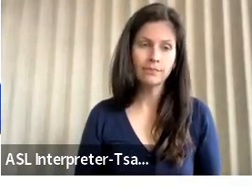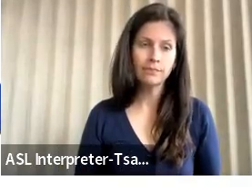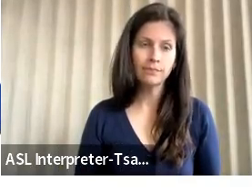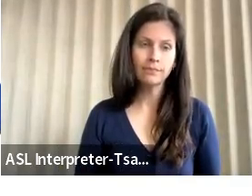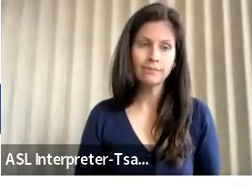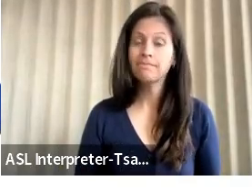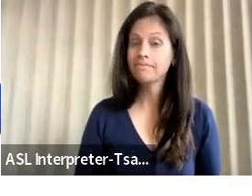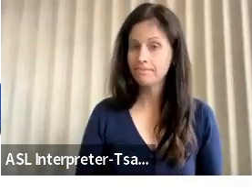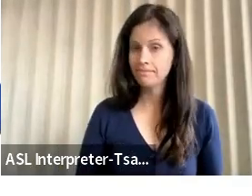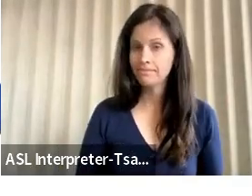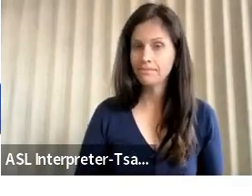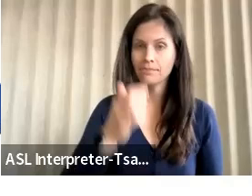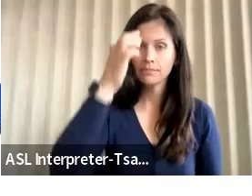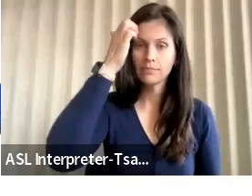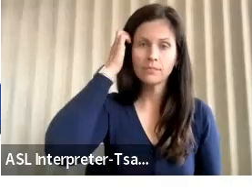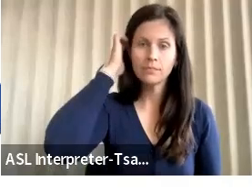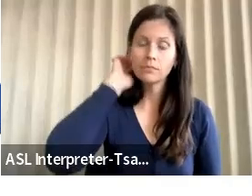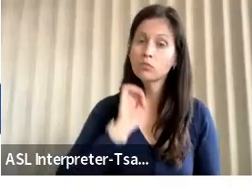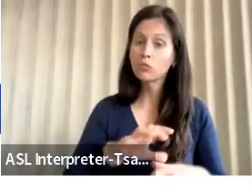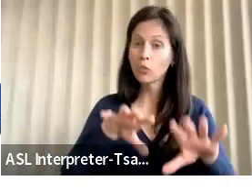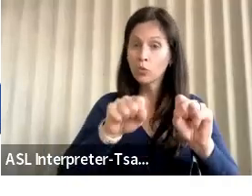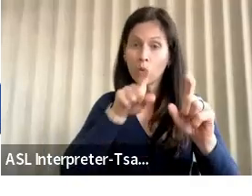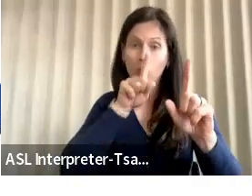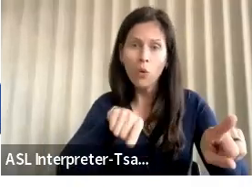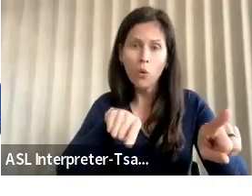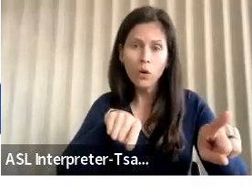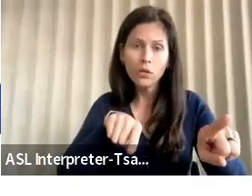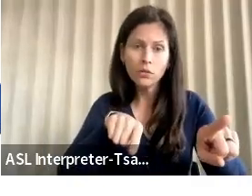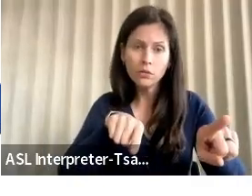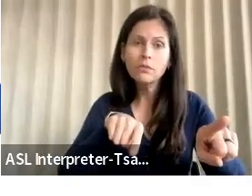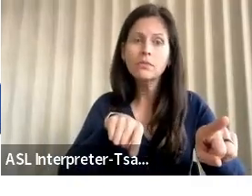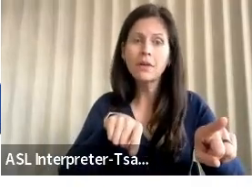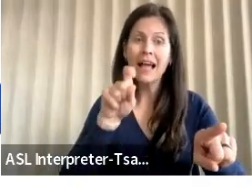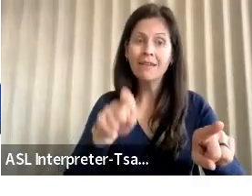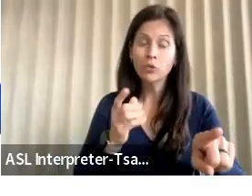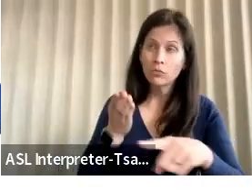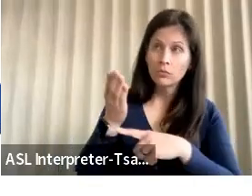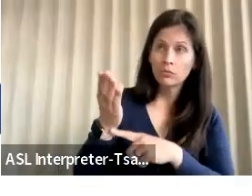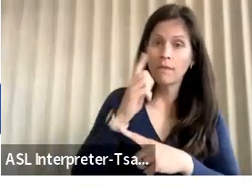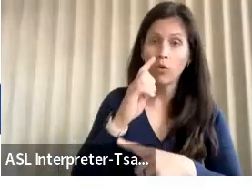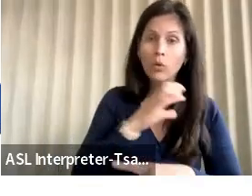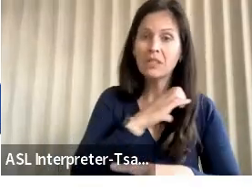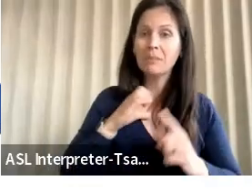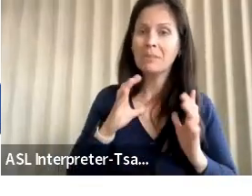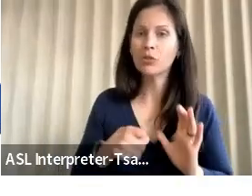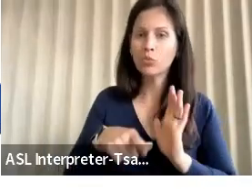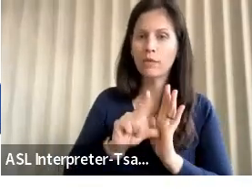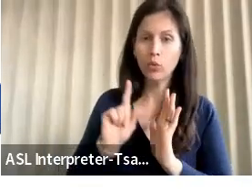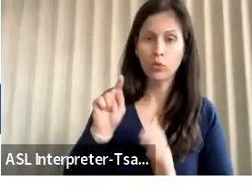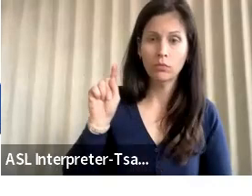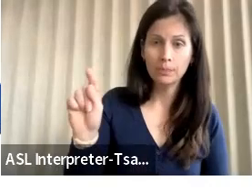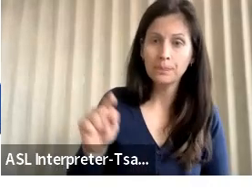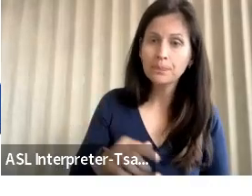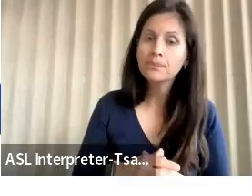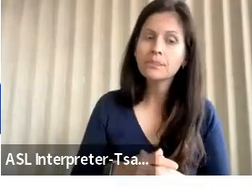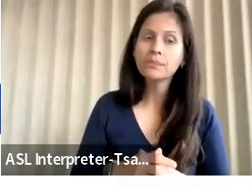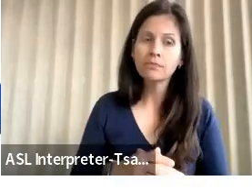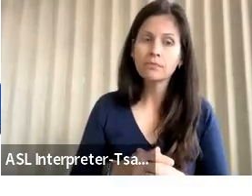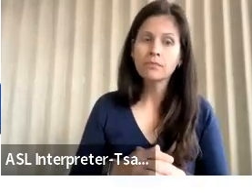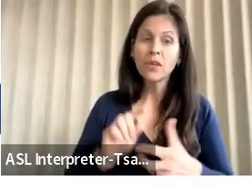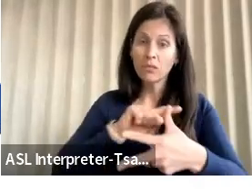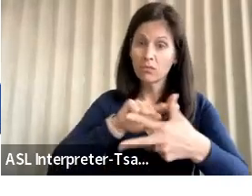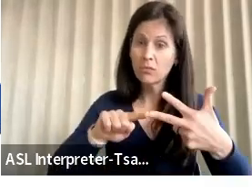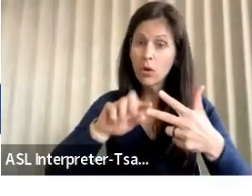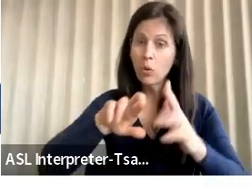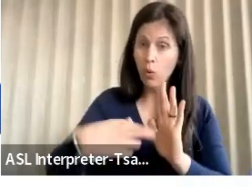Now, the restraint report needs to go for the Commissioner's review. The following roles listed